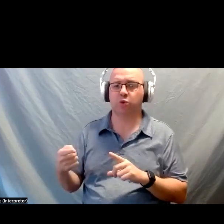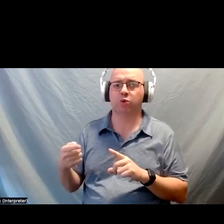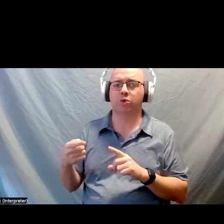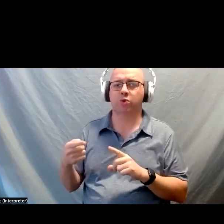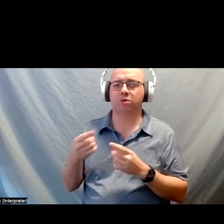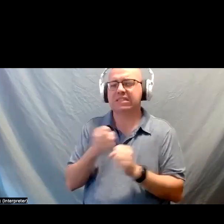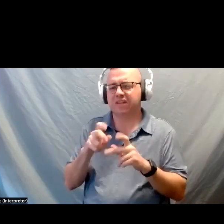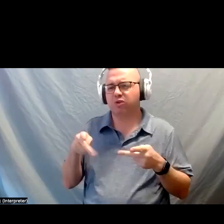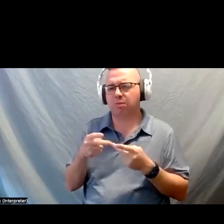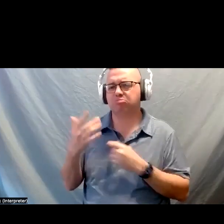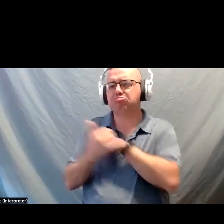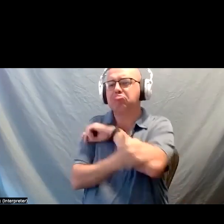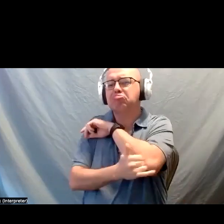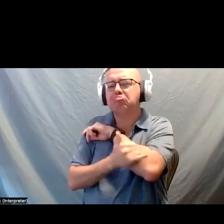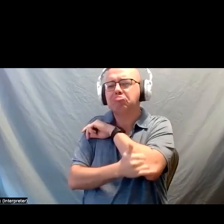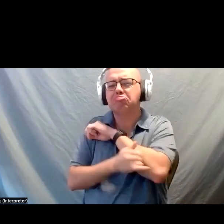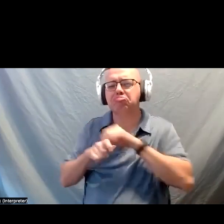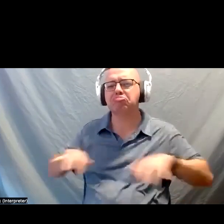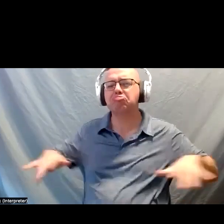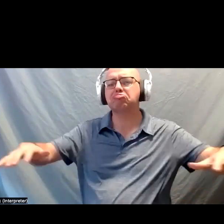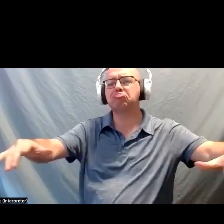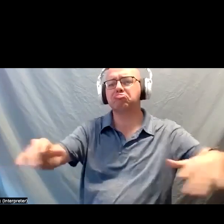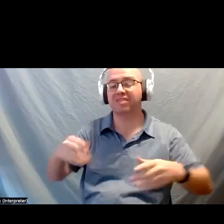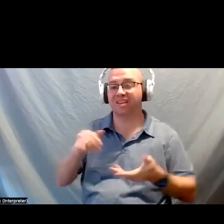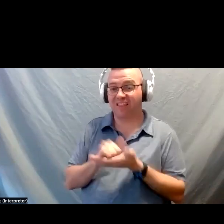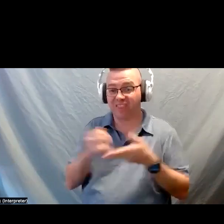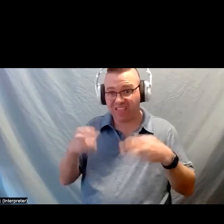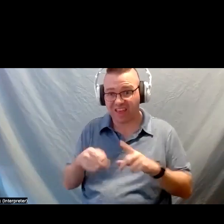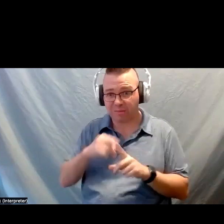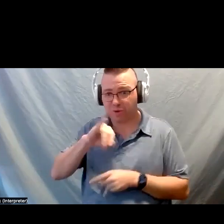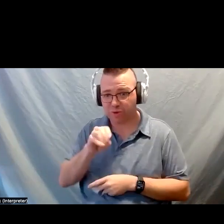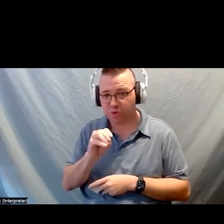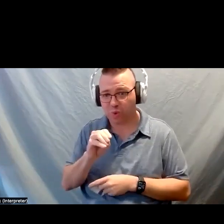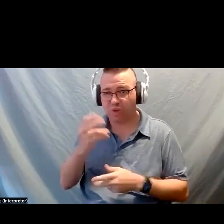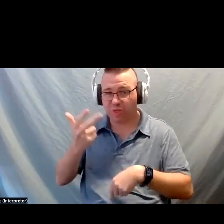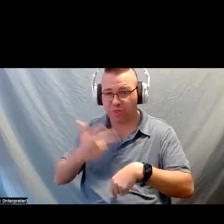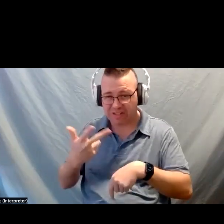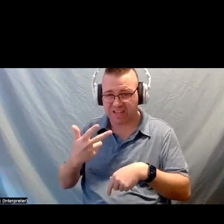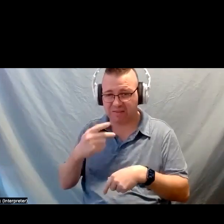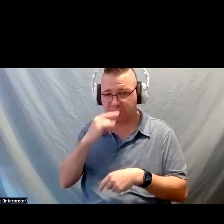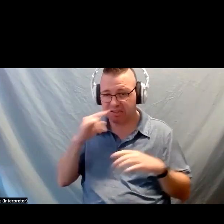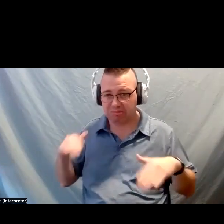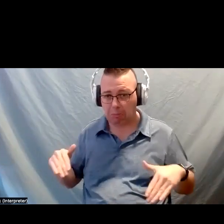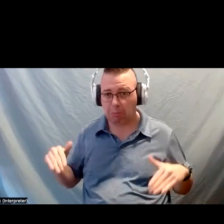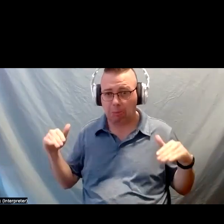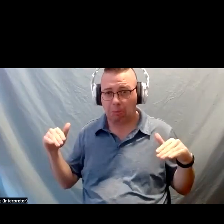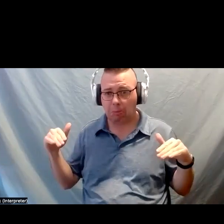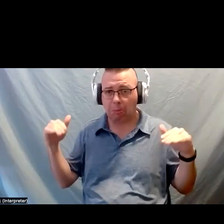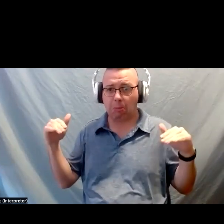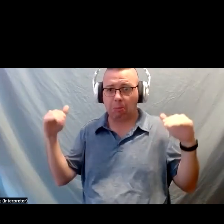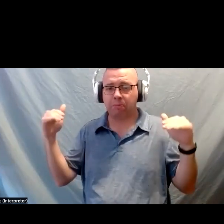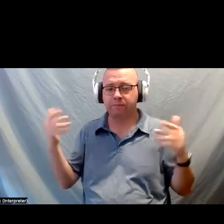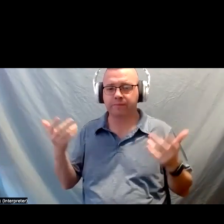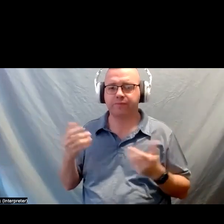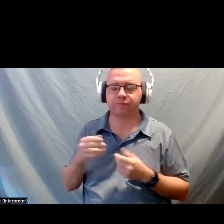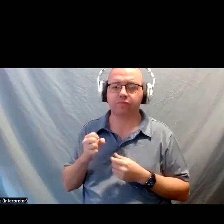in the countryside. This happened to Jo 3 times as a child. She was moved out, first of